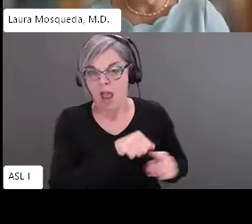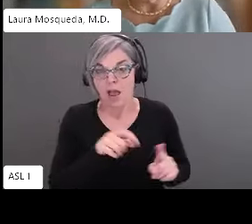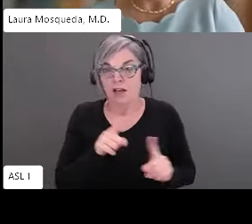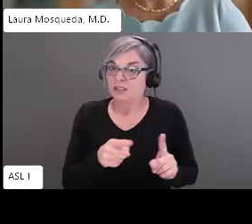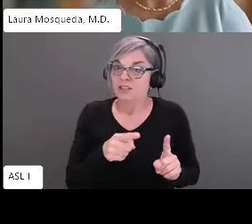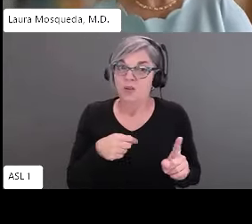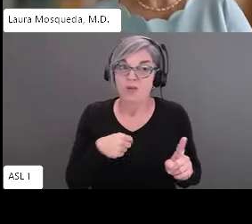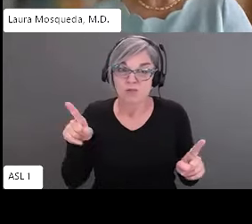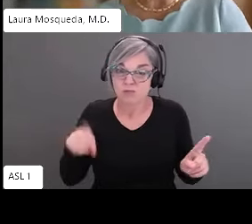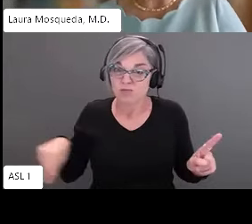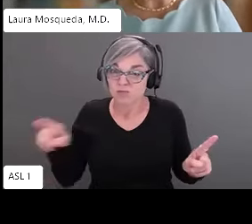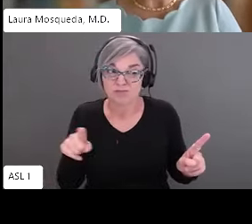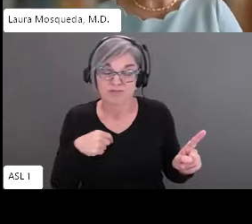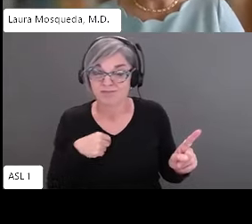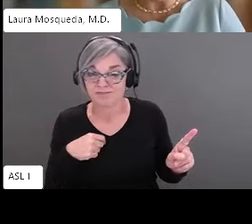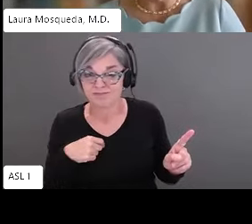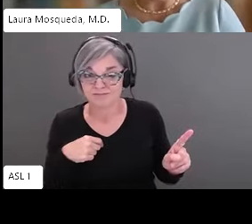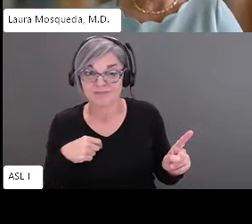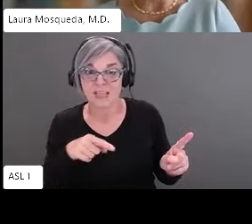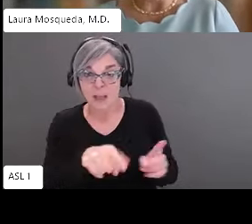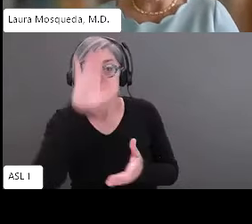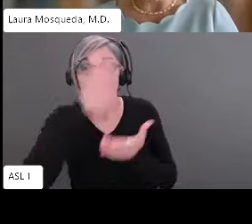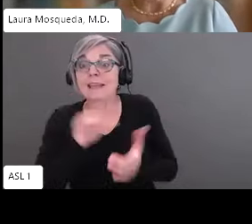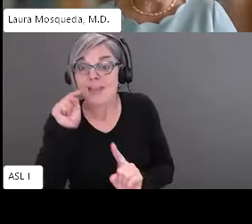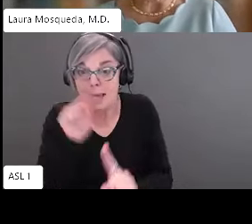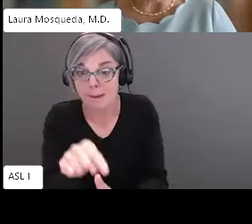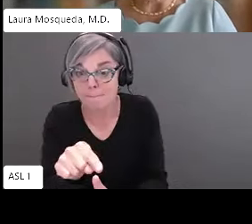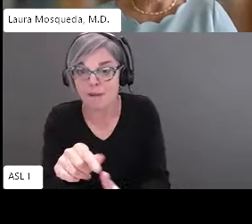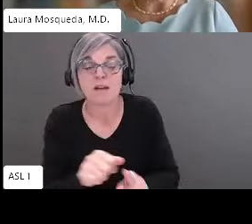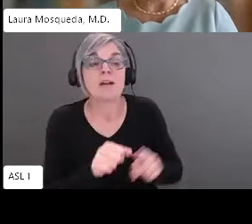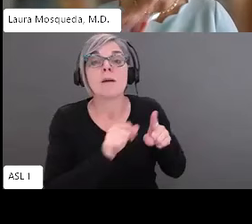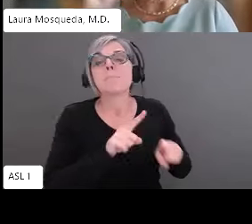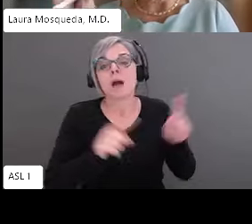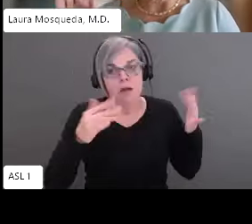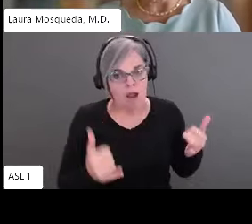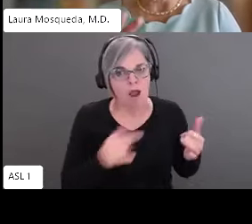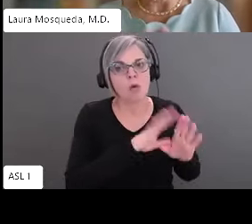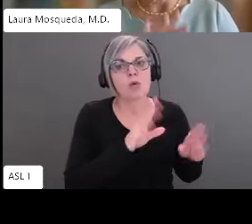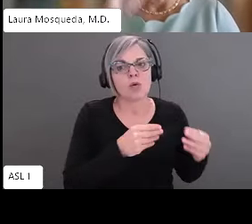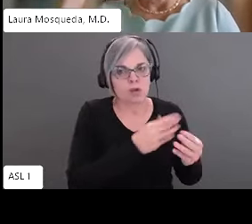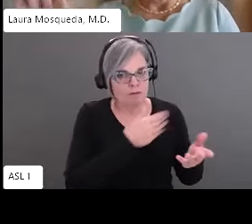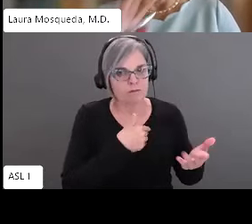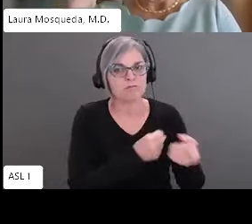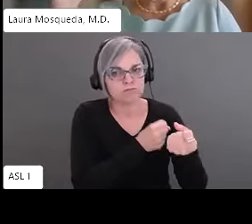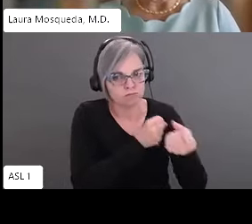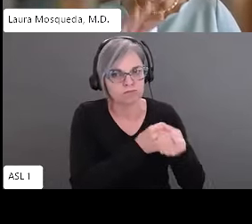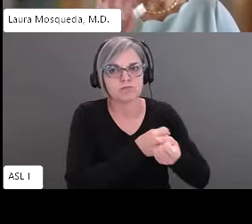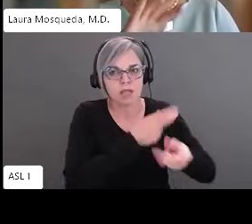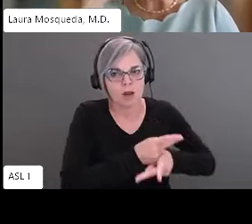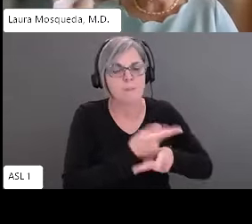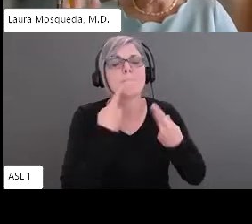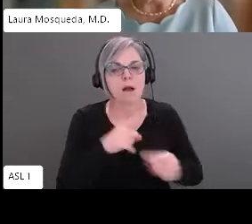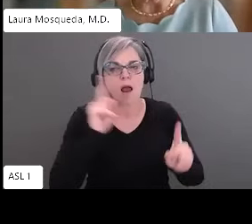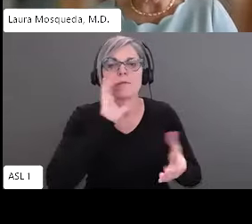because too many people made assumptions about her being old. So we don't think of older people as, any sort